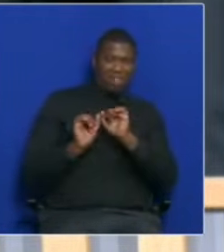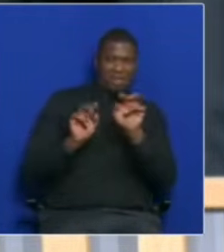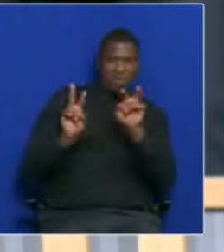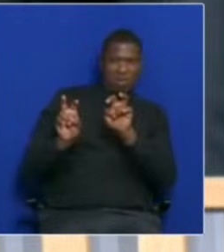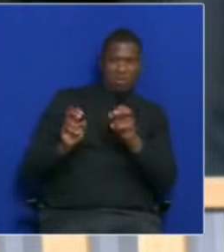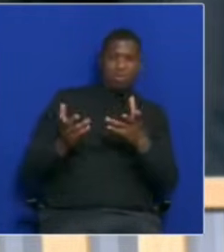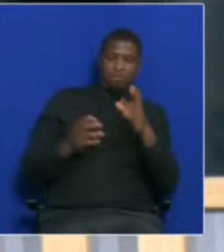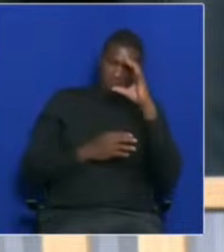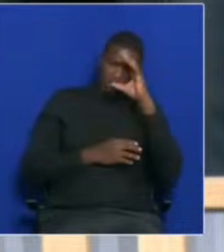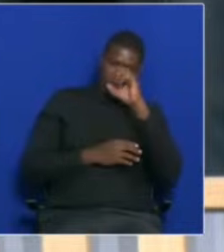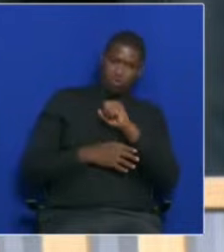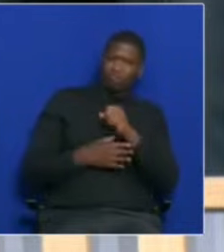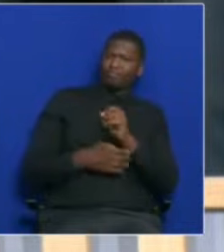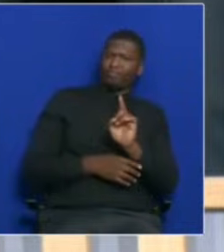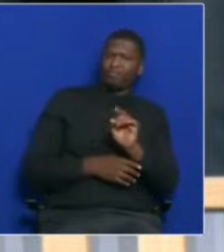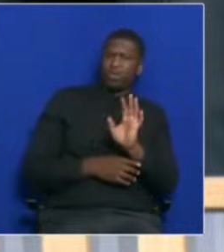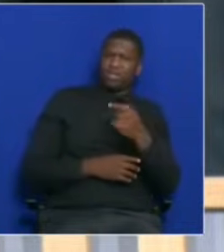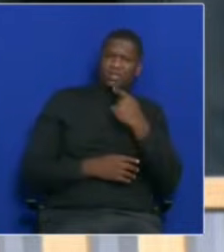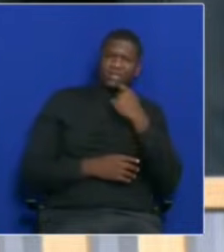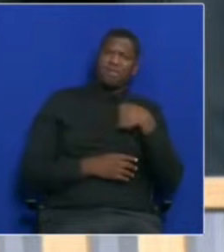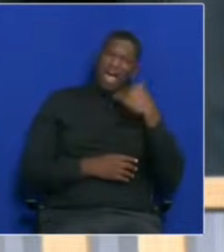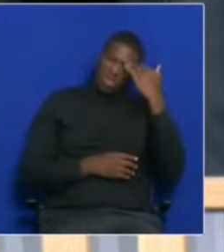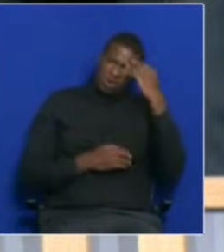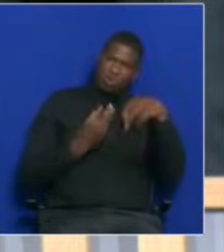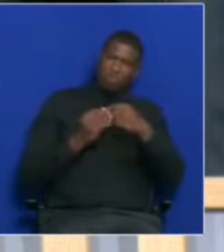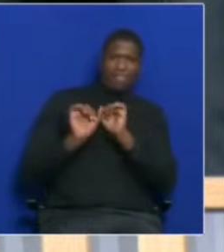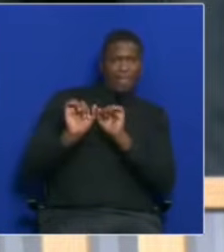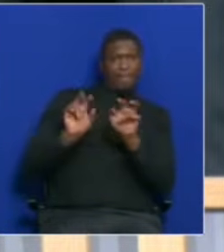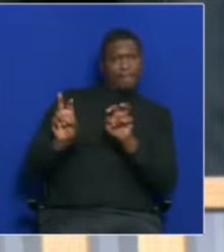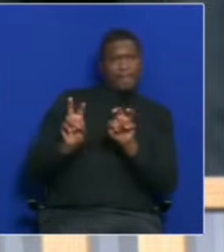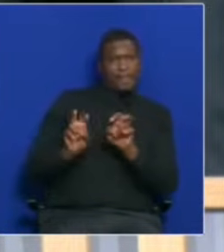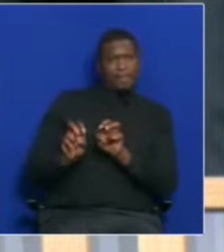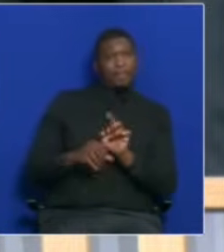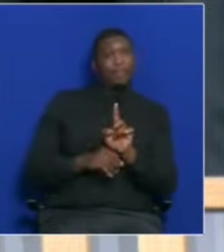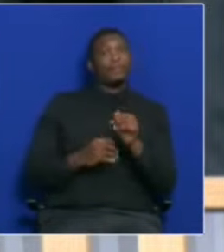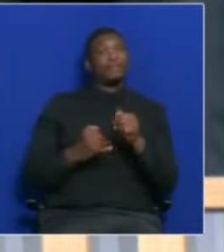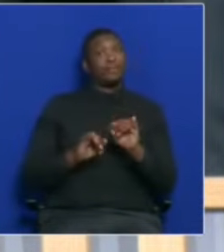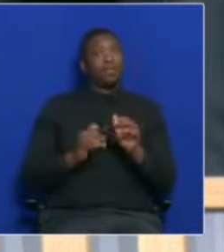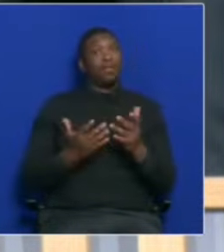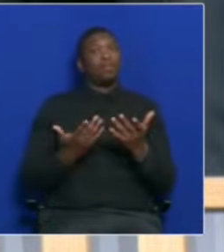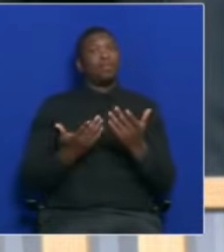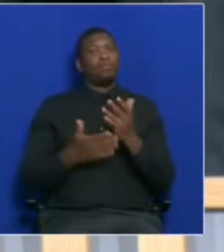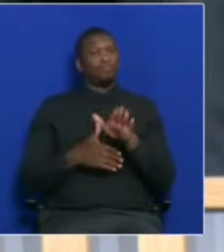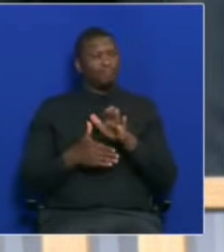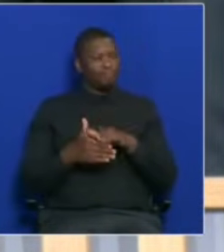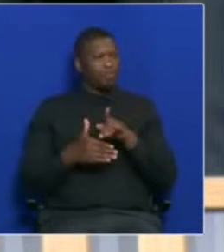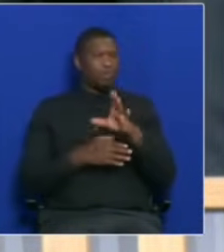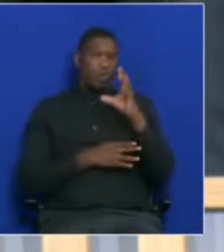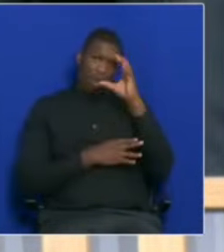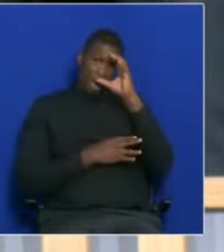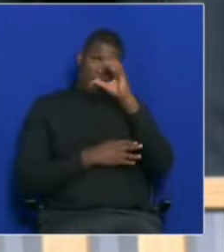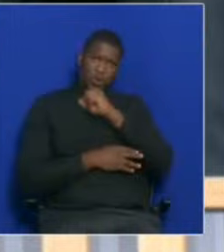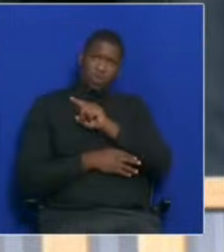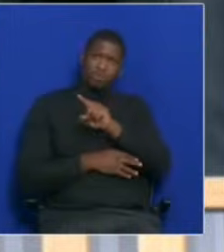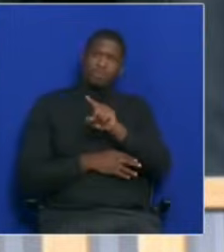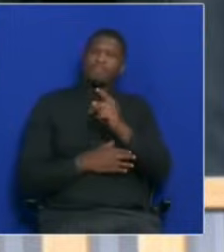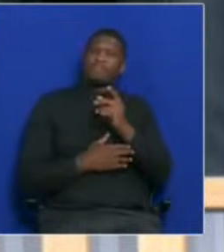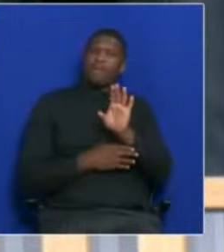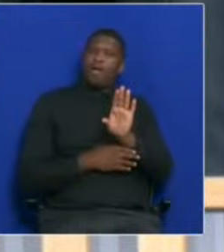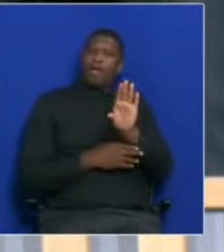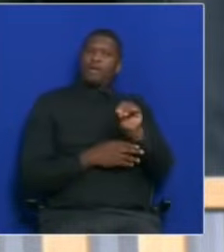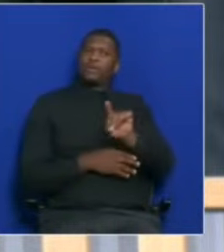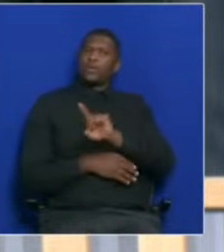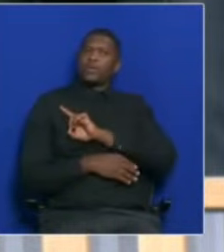say, of course I know about this, and then reasonably assume that he's asking because he's been sent